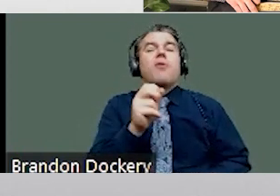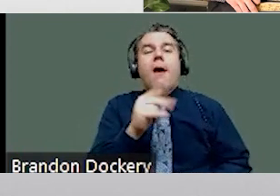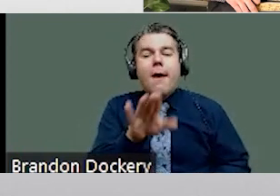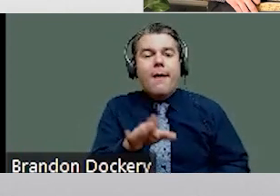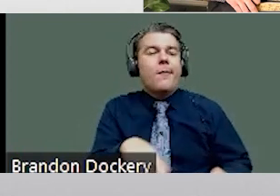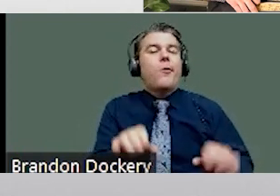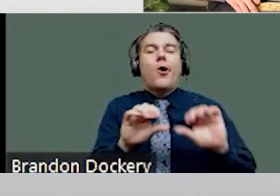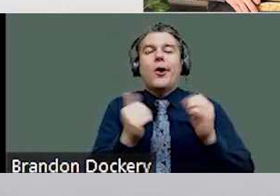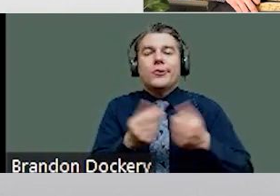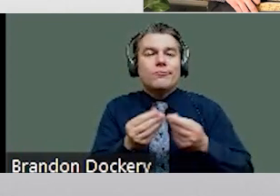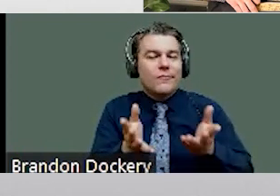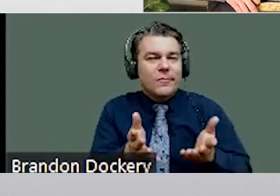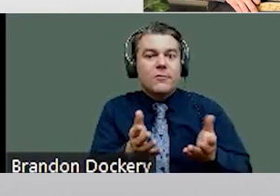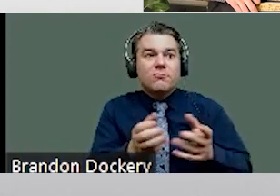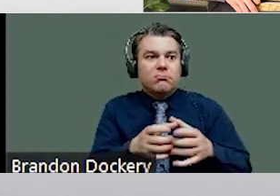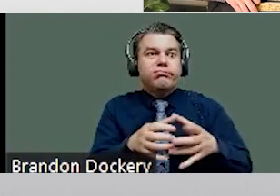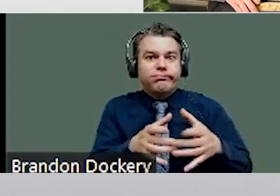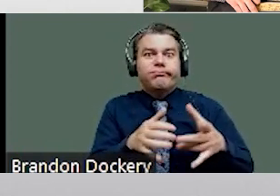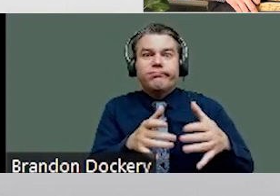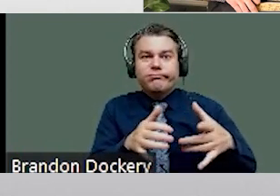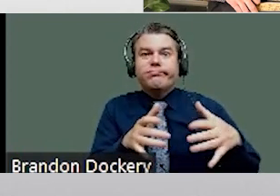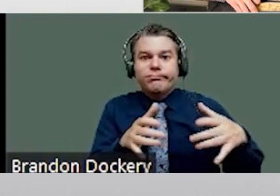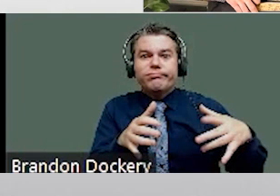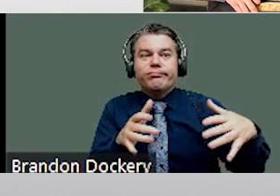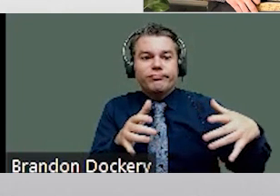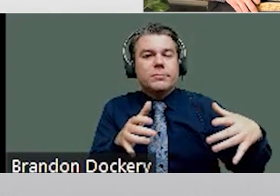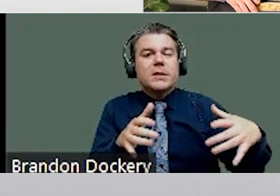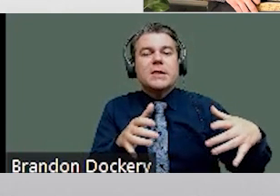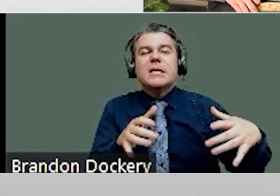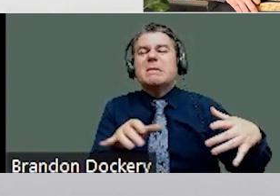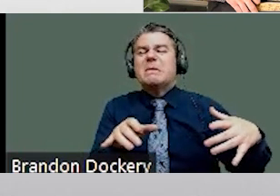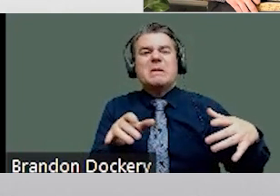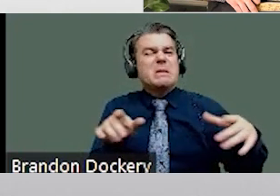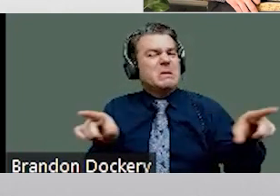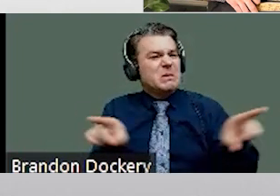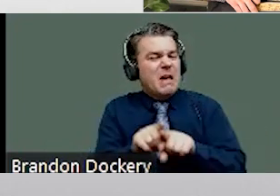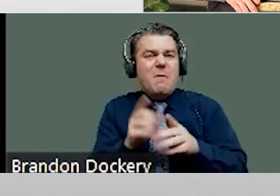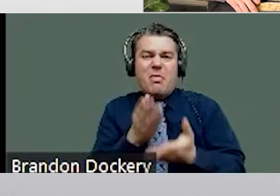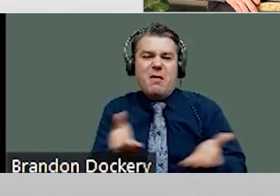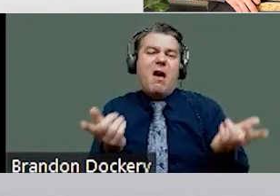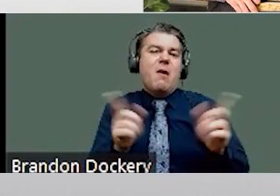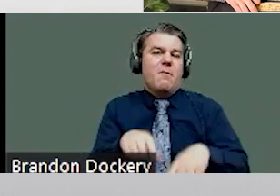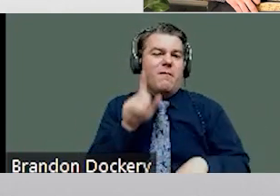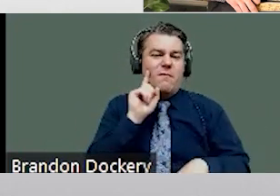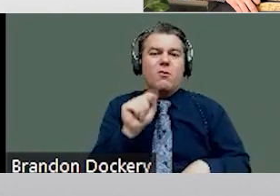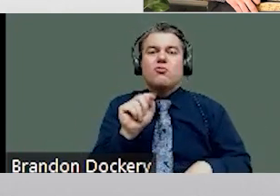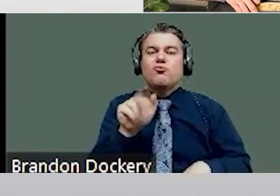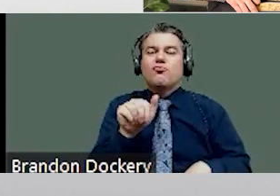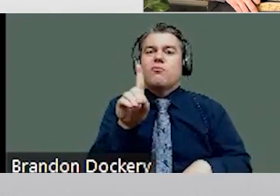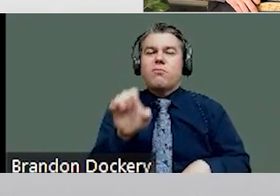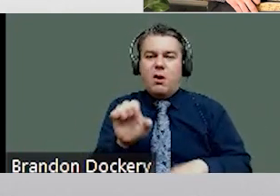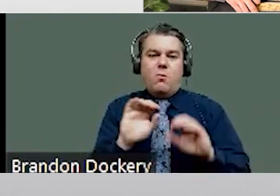rehabilitation and agency providers, the same thing happens on the